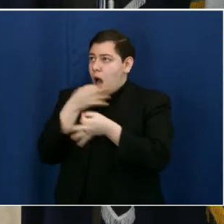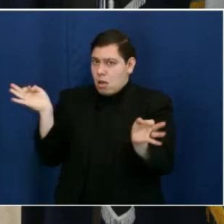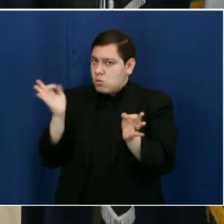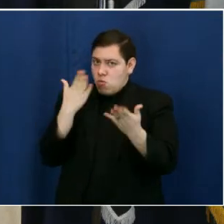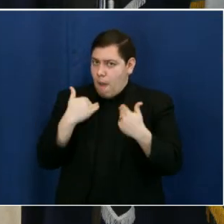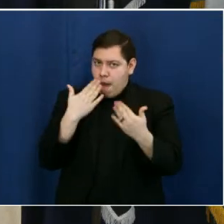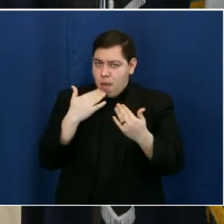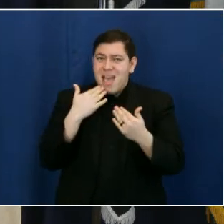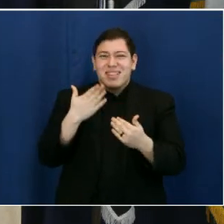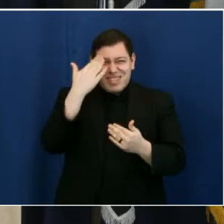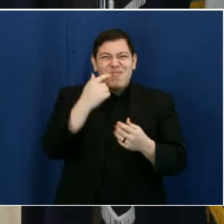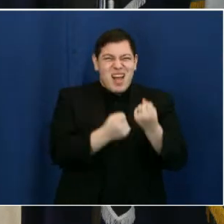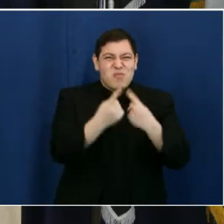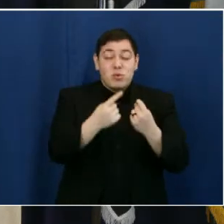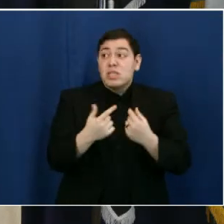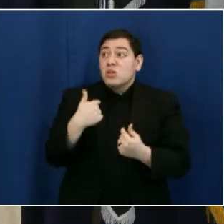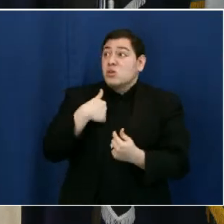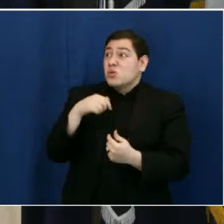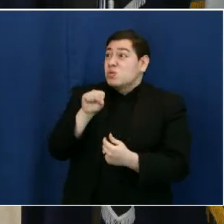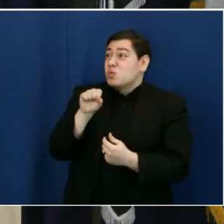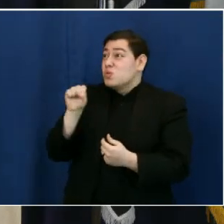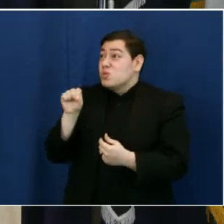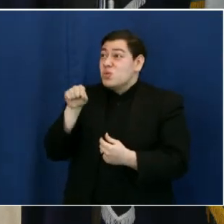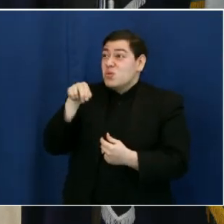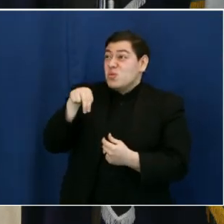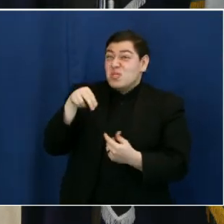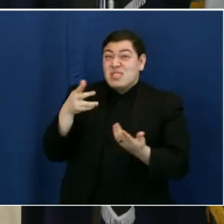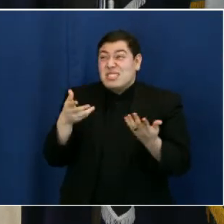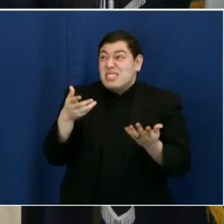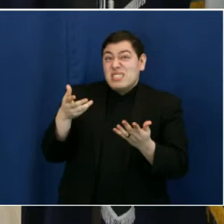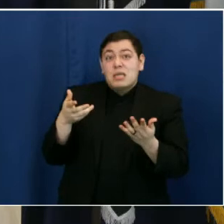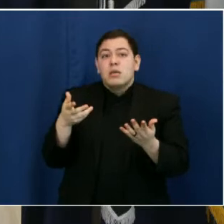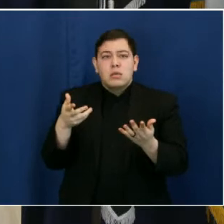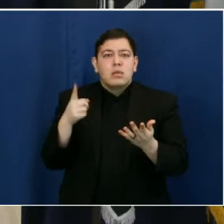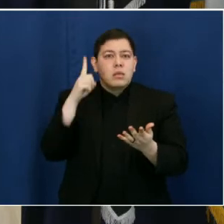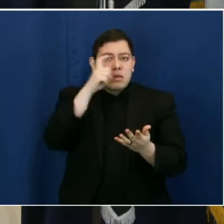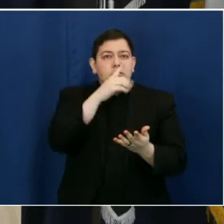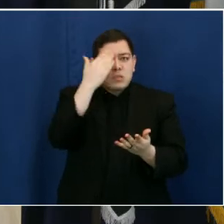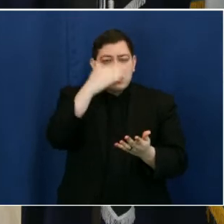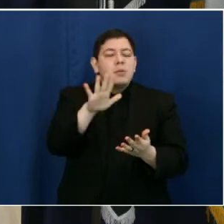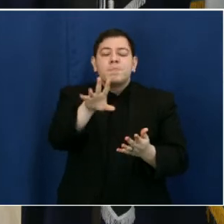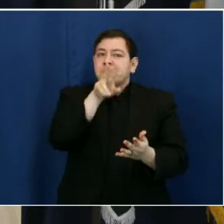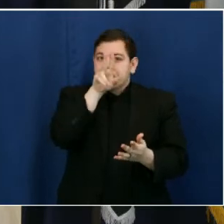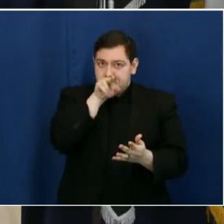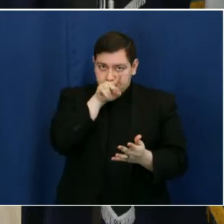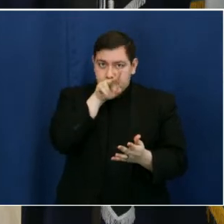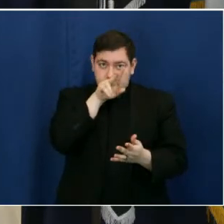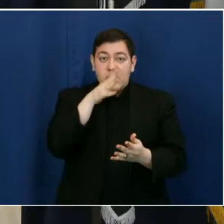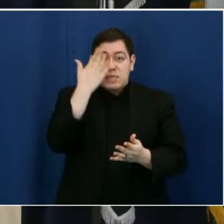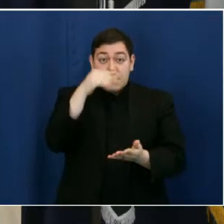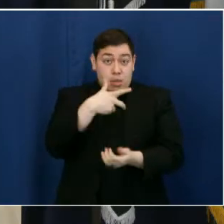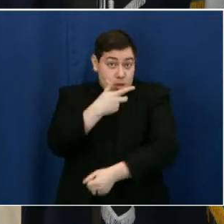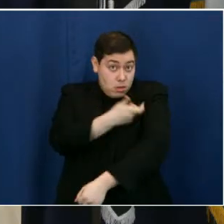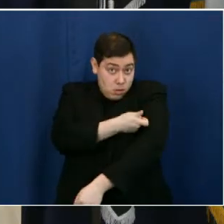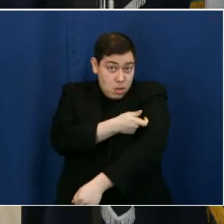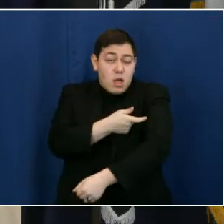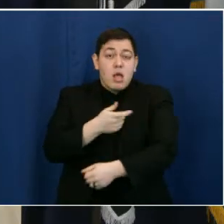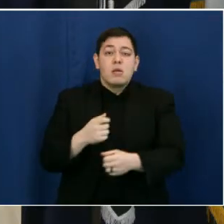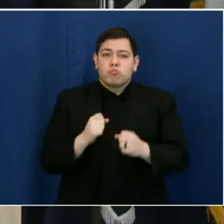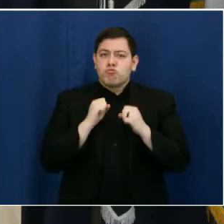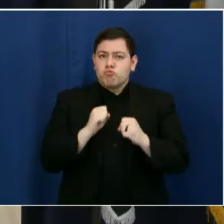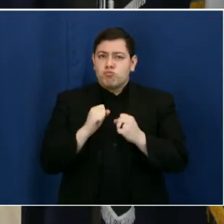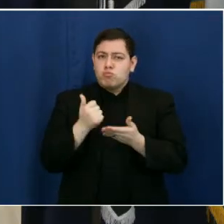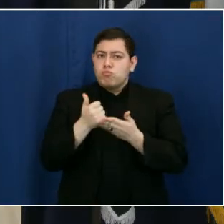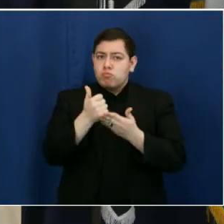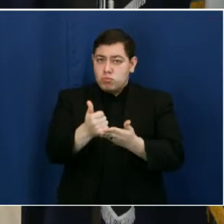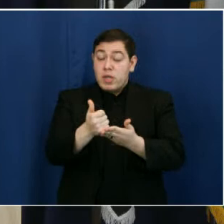sobre los seguros sociales. Todo eso lo estamos viendo, pero quiero que la gente sepa, por favor, que la vacuna primeramente es segura, que su información